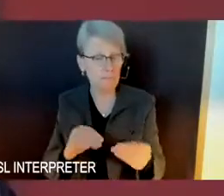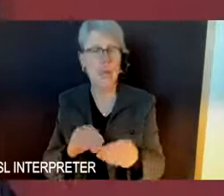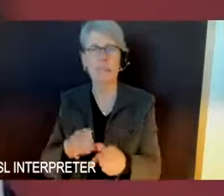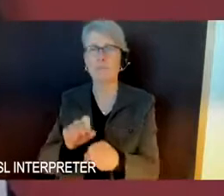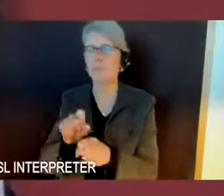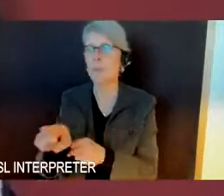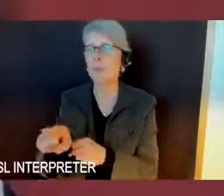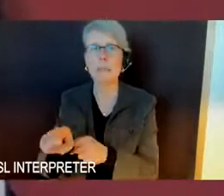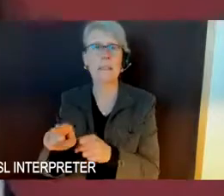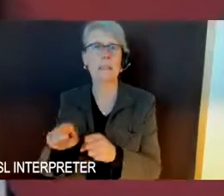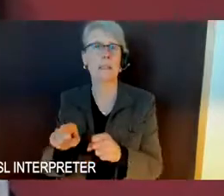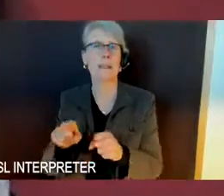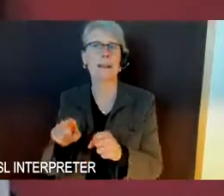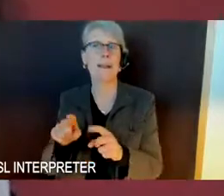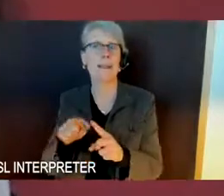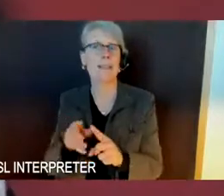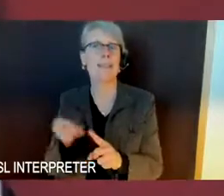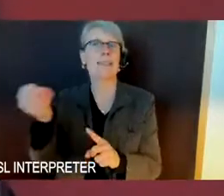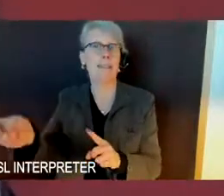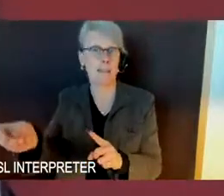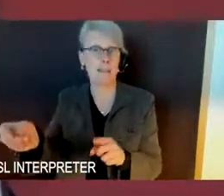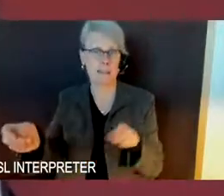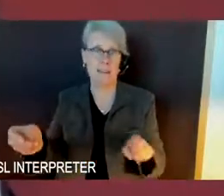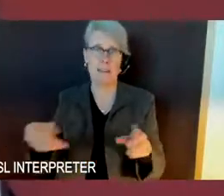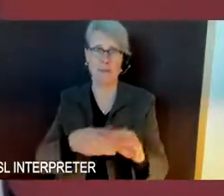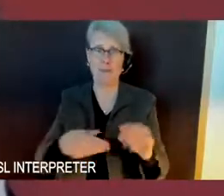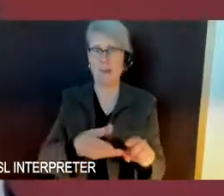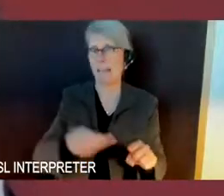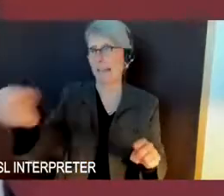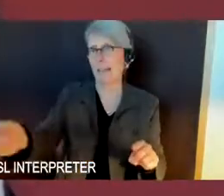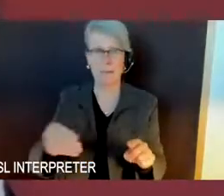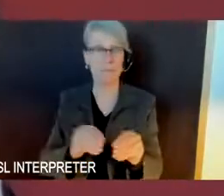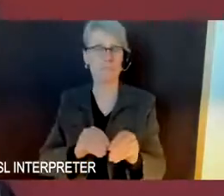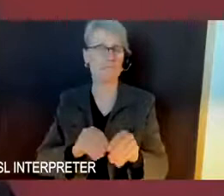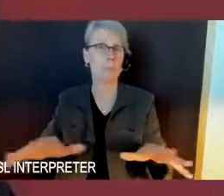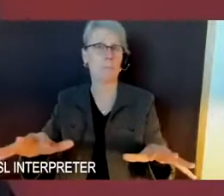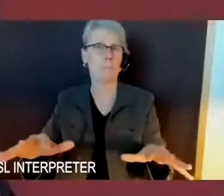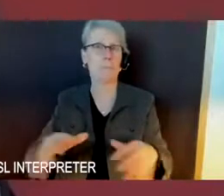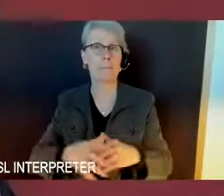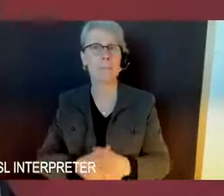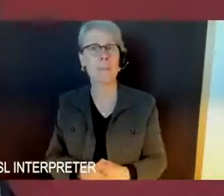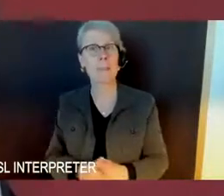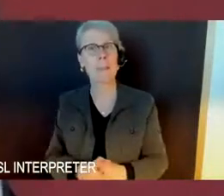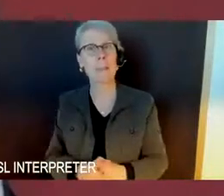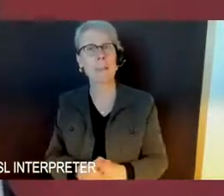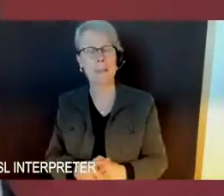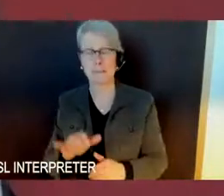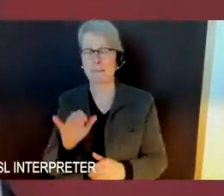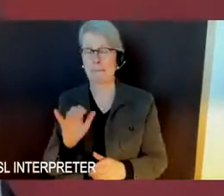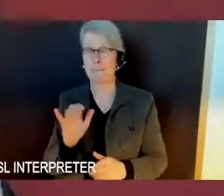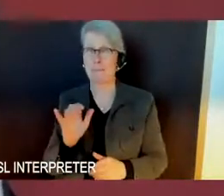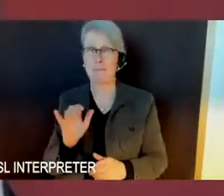And I can tweet that, and I can share that then and amplify somebody else's voice. To